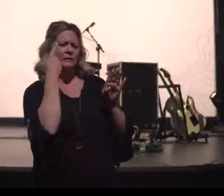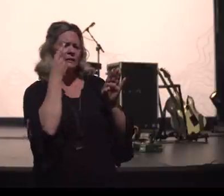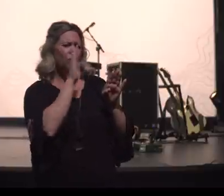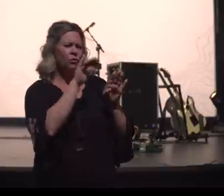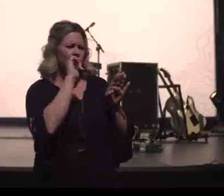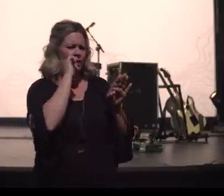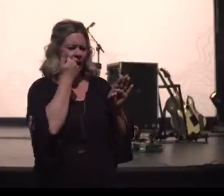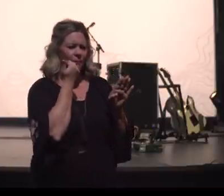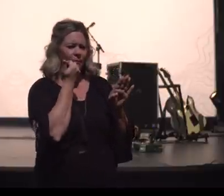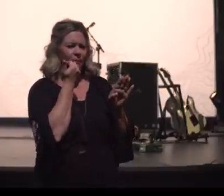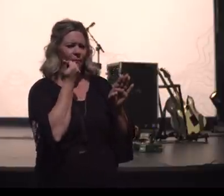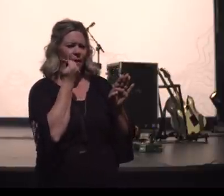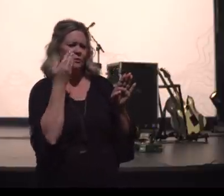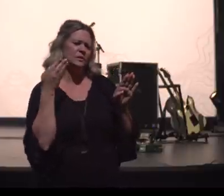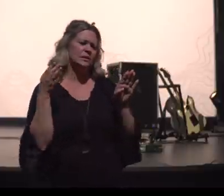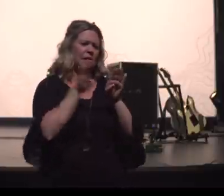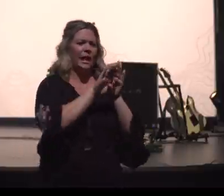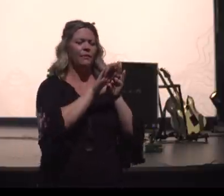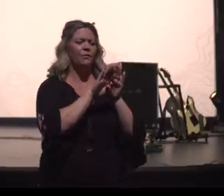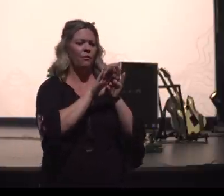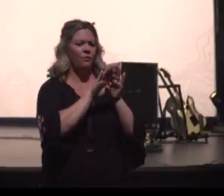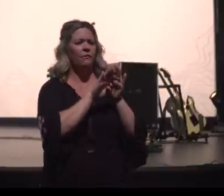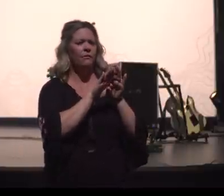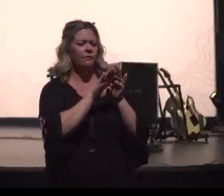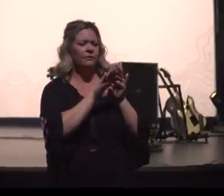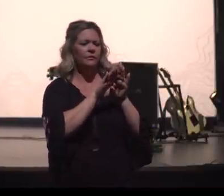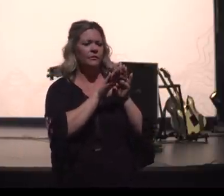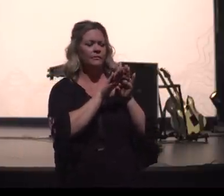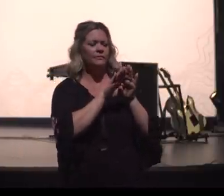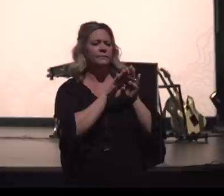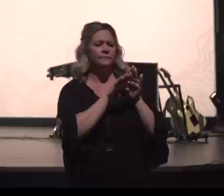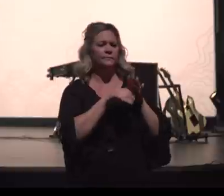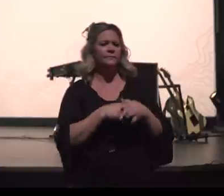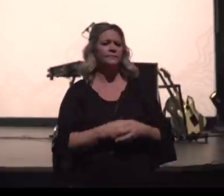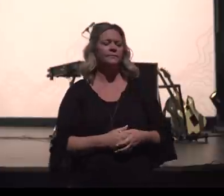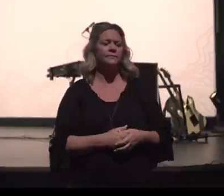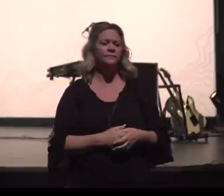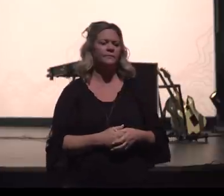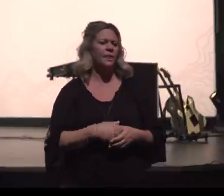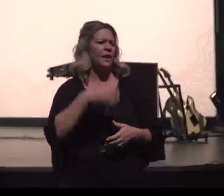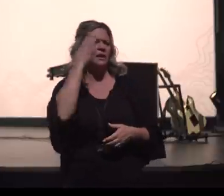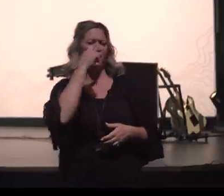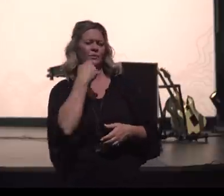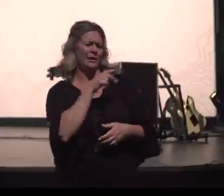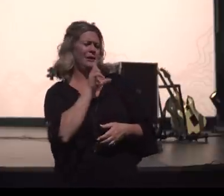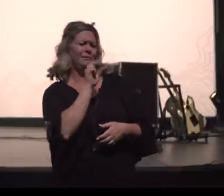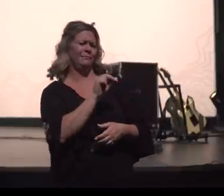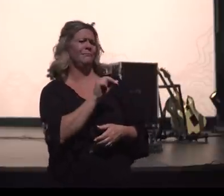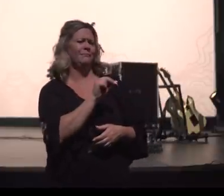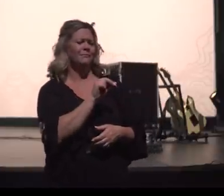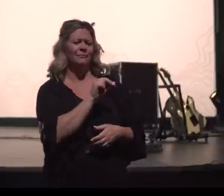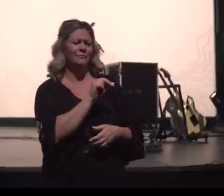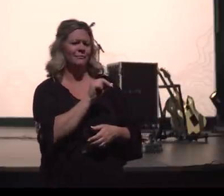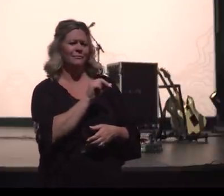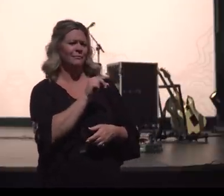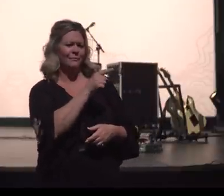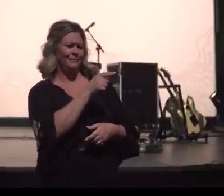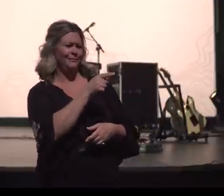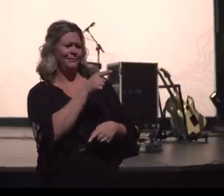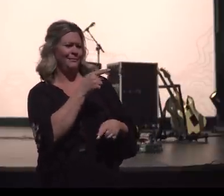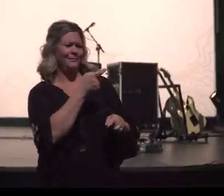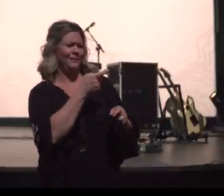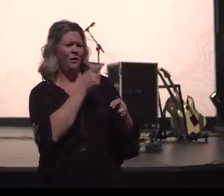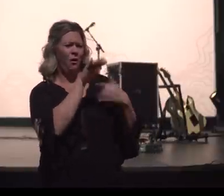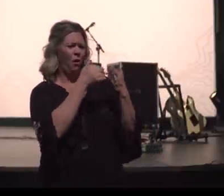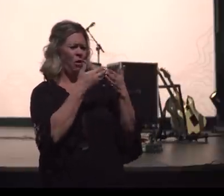shame and he would slam it in your face. And he would say, "Are you kidding me? Are you joking with all